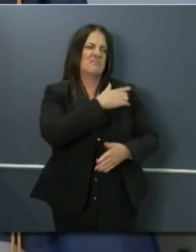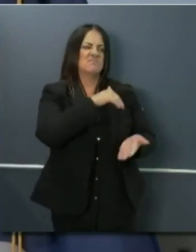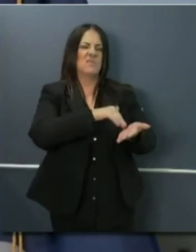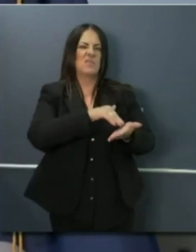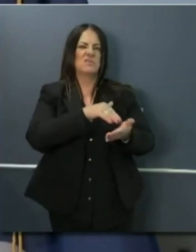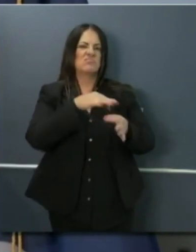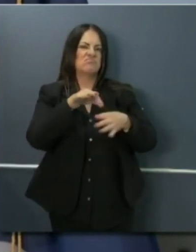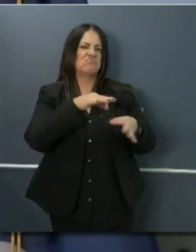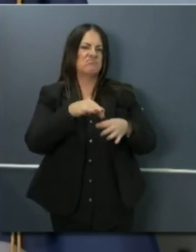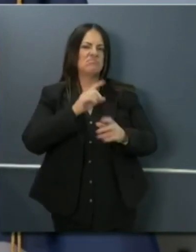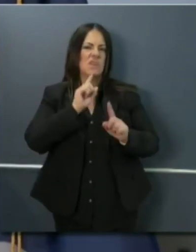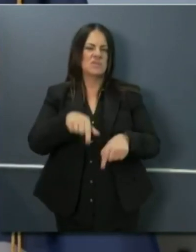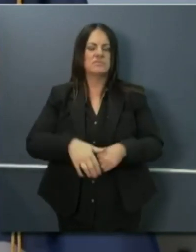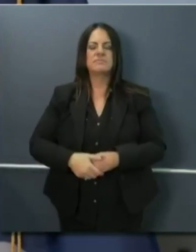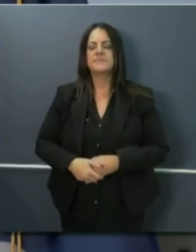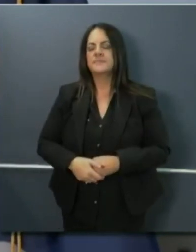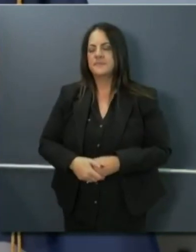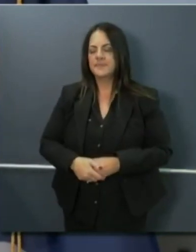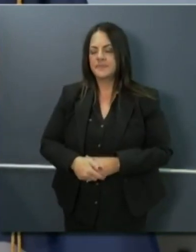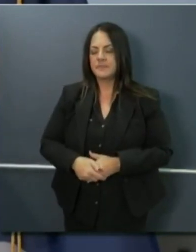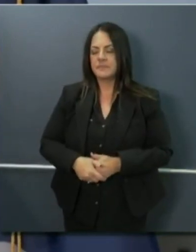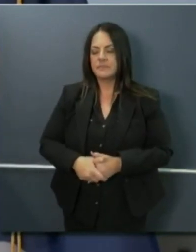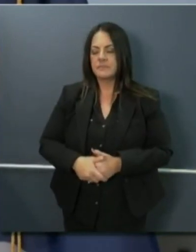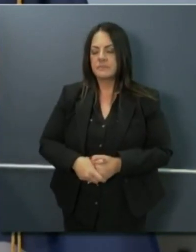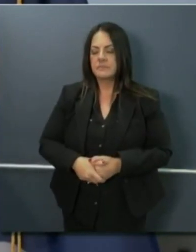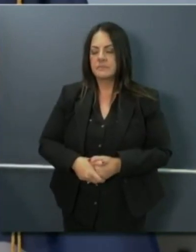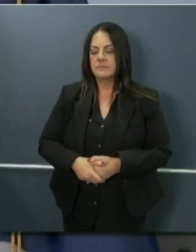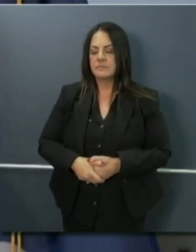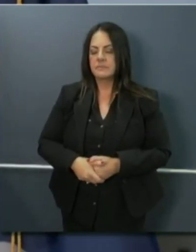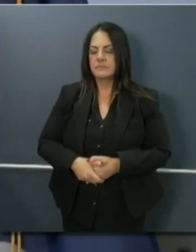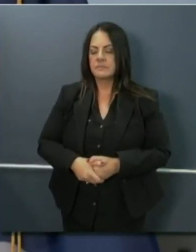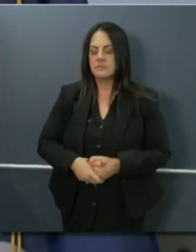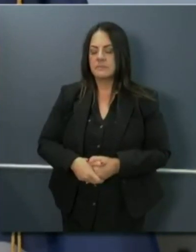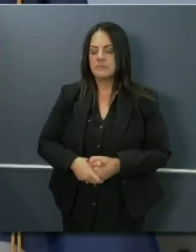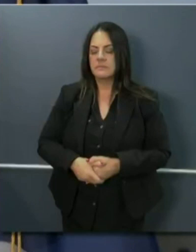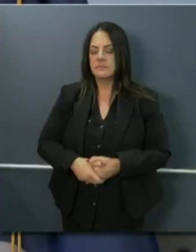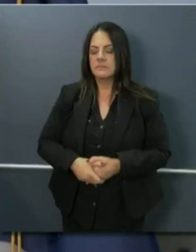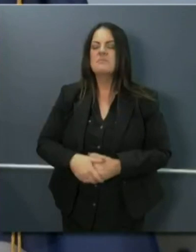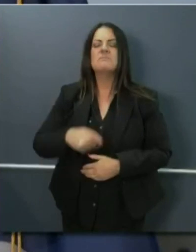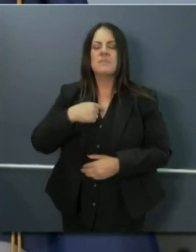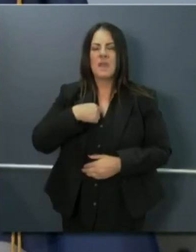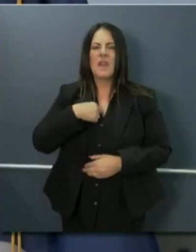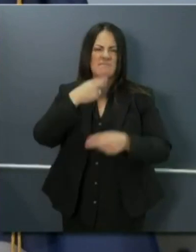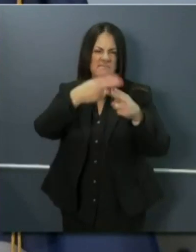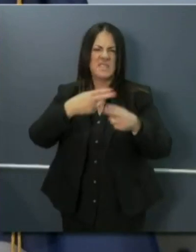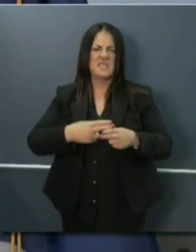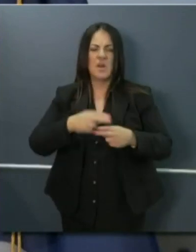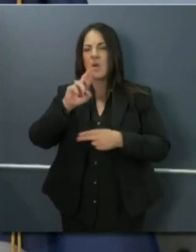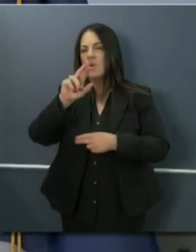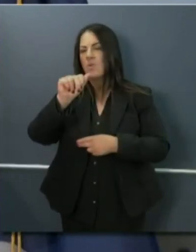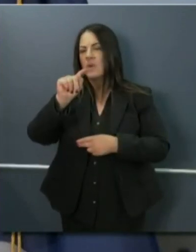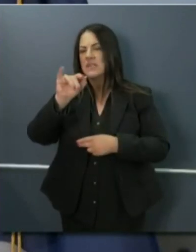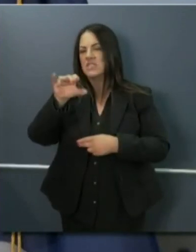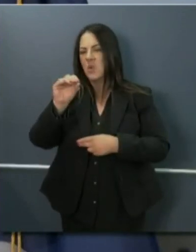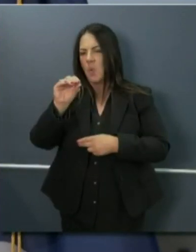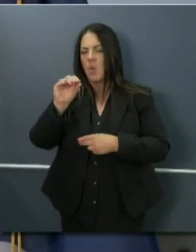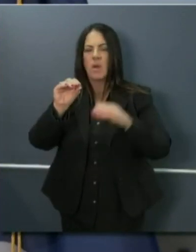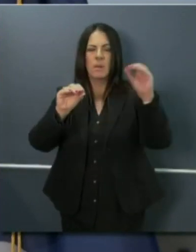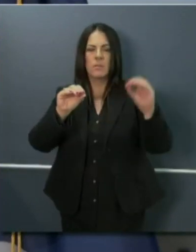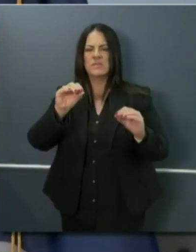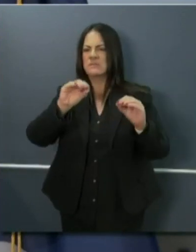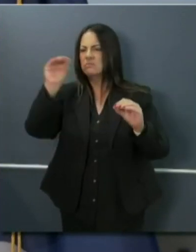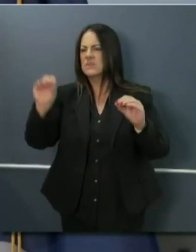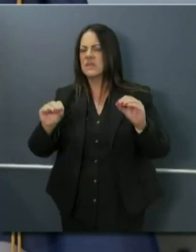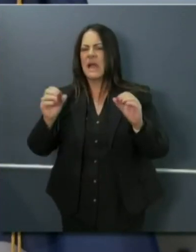So essentially, we, on two fronts, I'll mention it does mention the ratios and allows us to work with